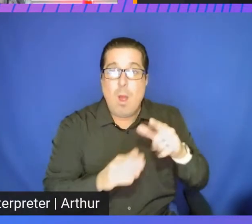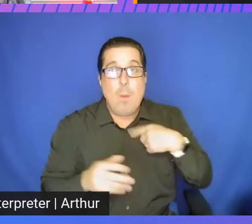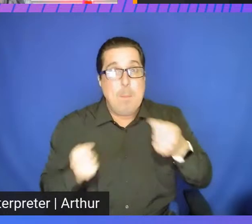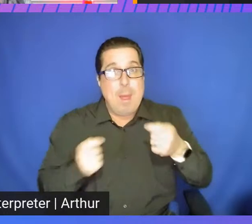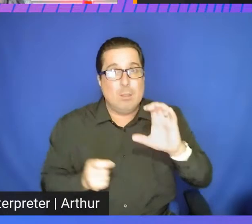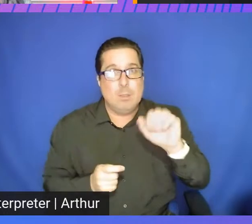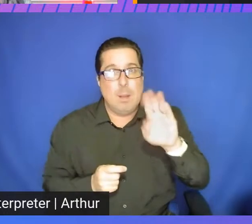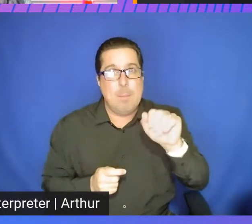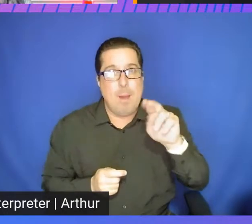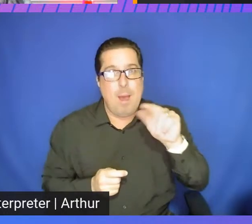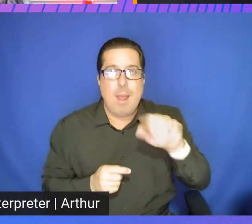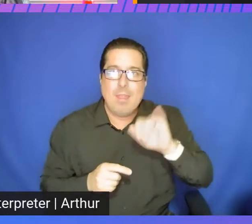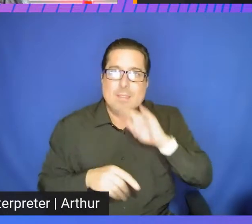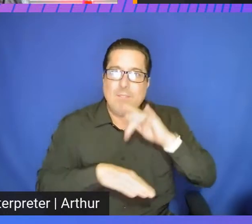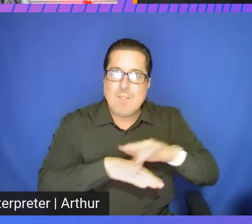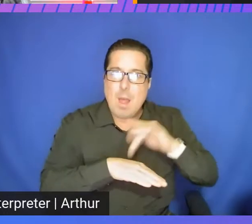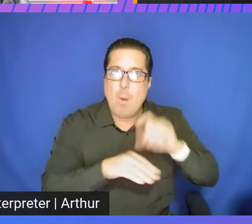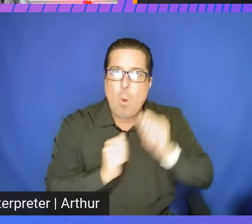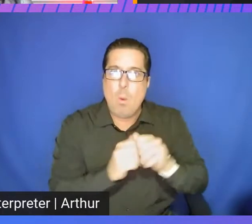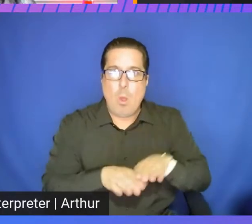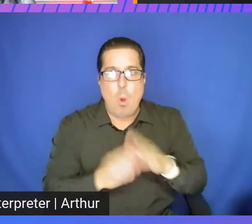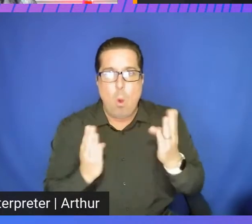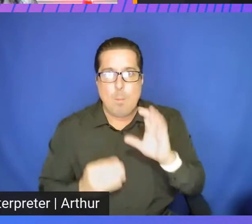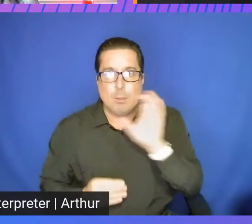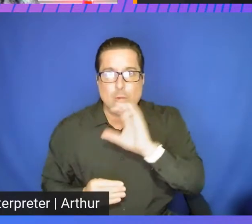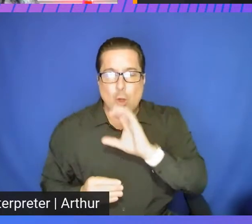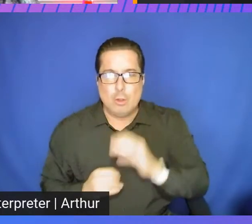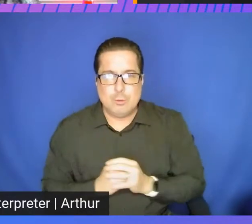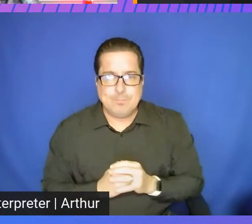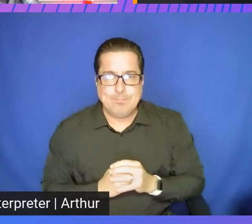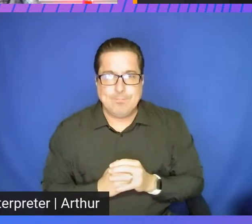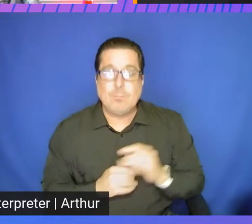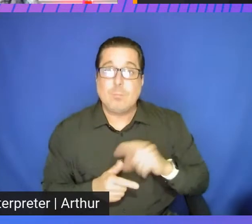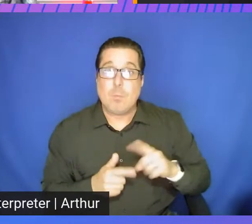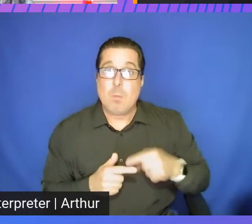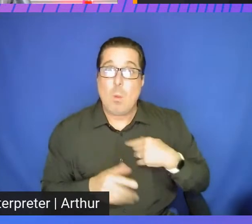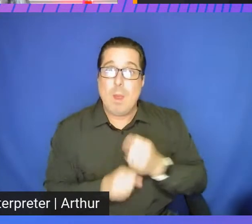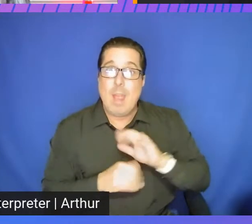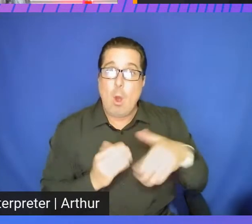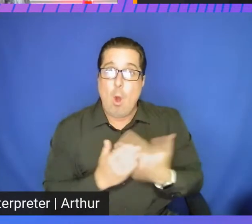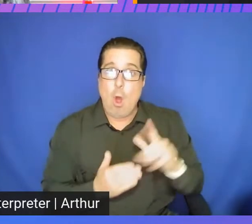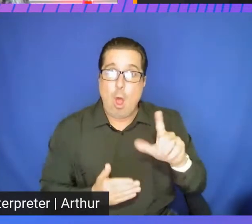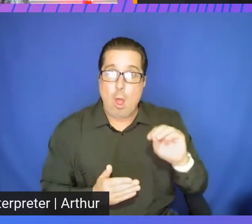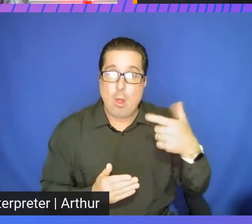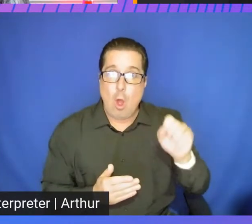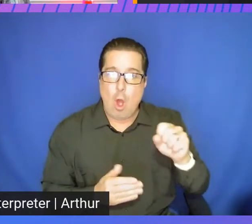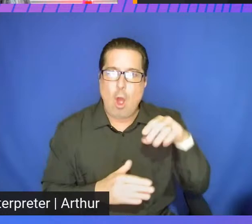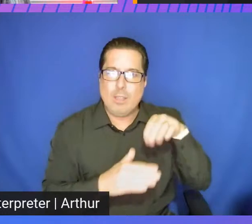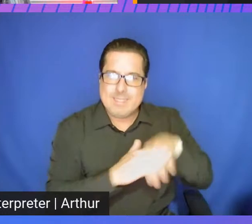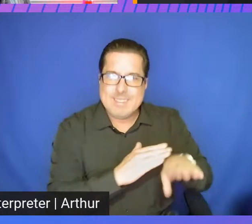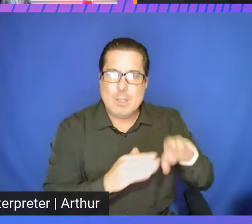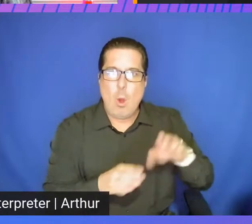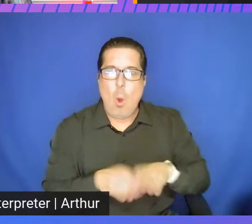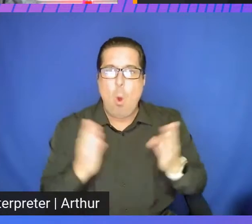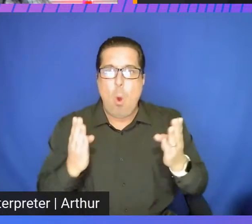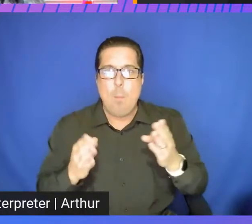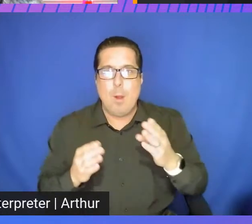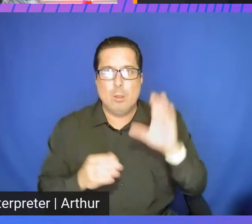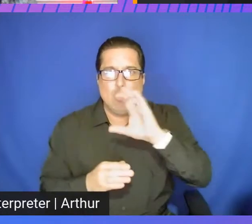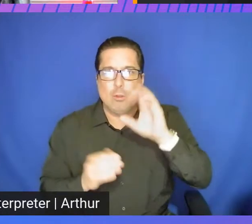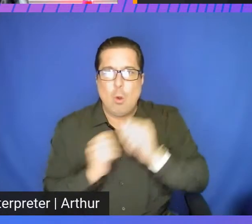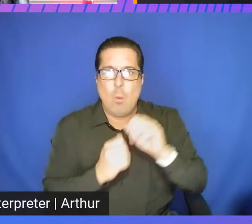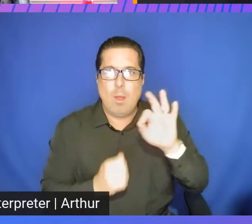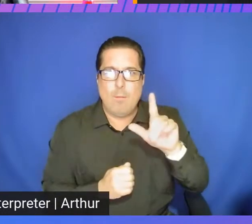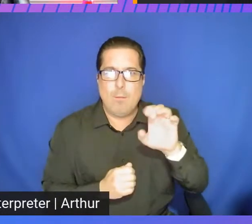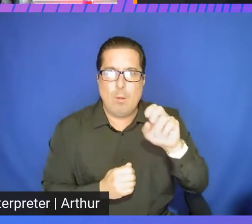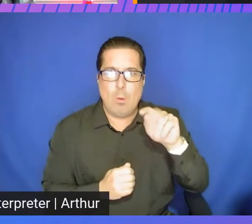available with OpenSearch, and then we get all of our logs into OpenSearch with FluentD. We